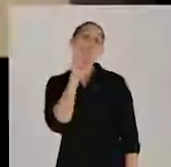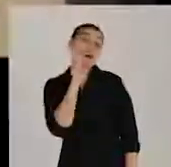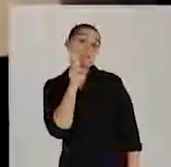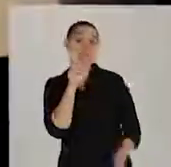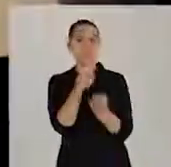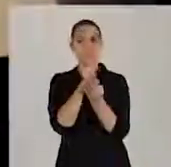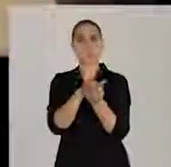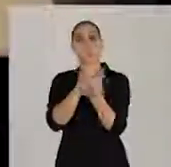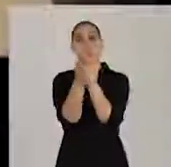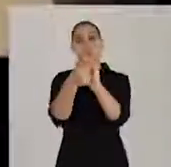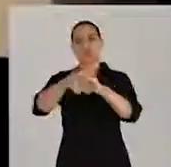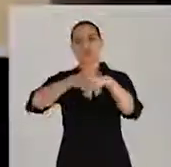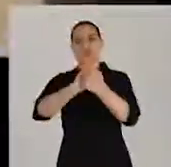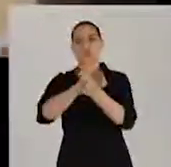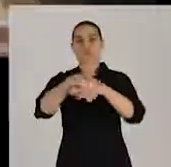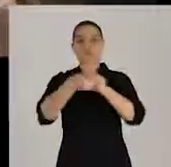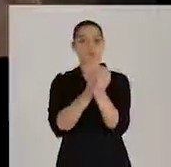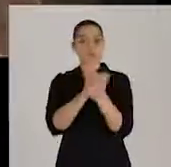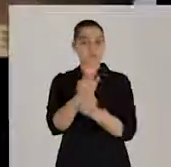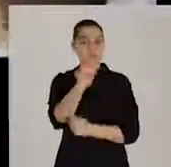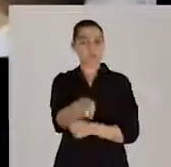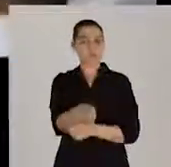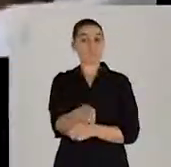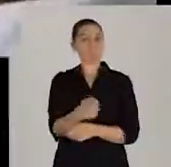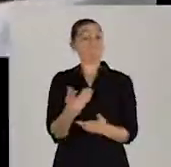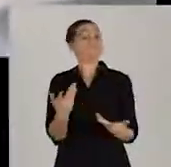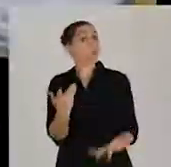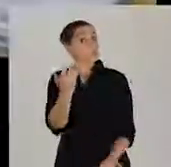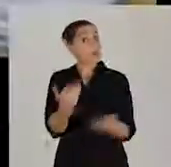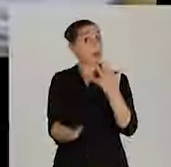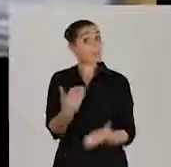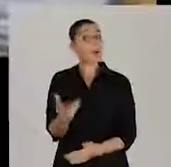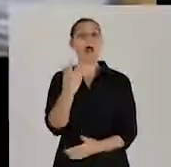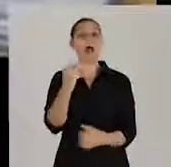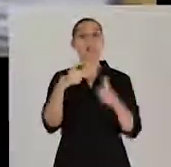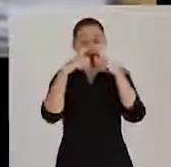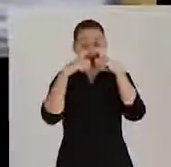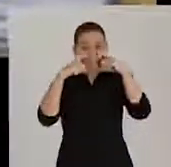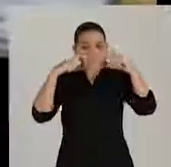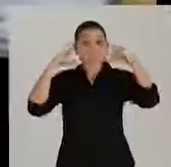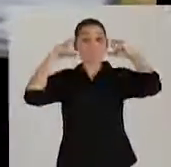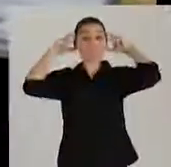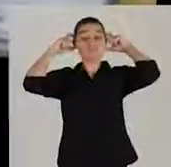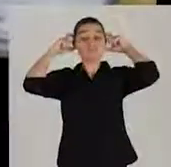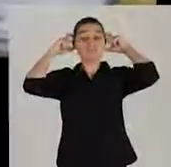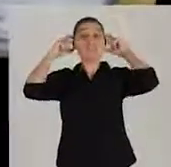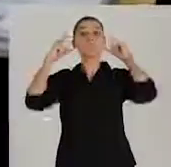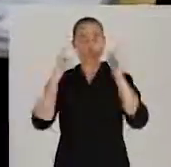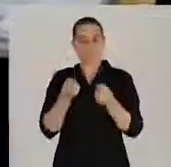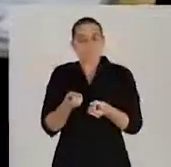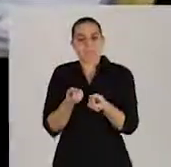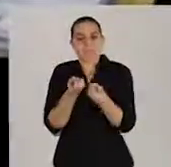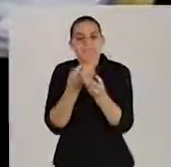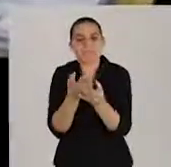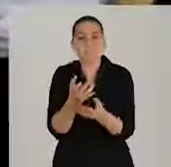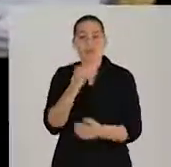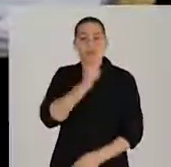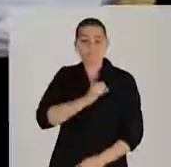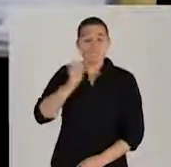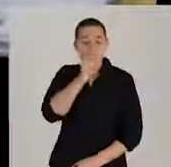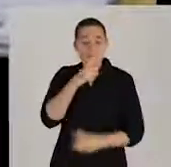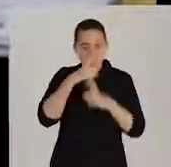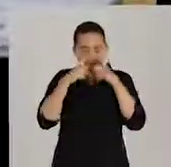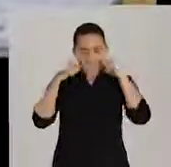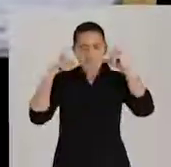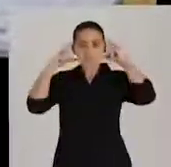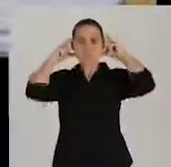If disposable surgical masks are available, have coughing or sneezing patients wear them to contain respiratory